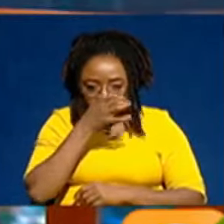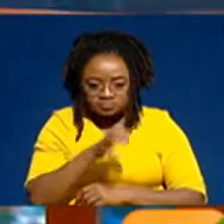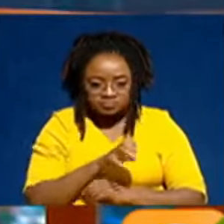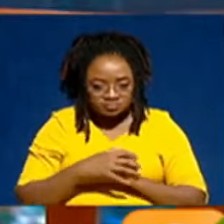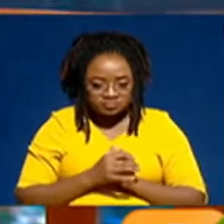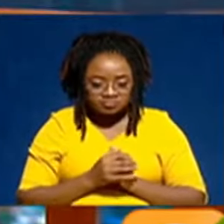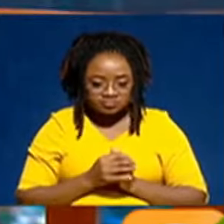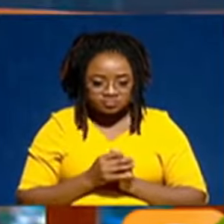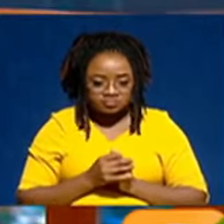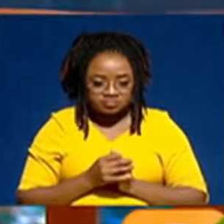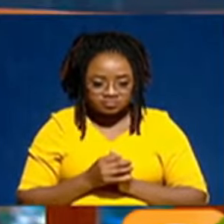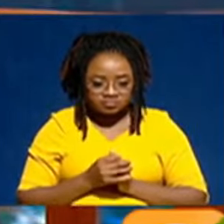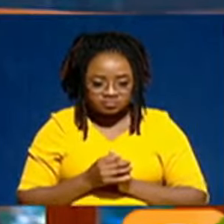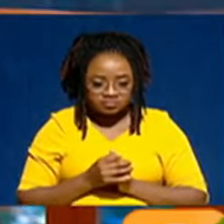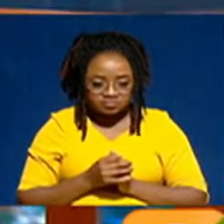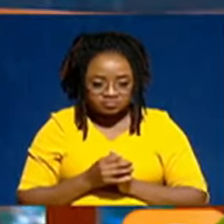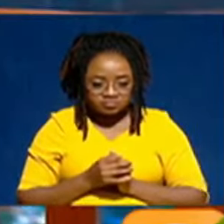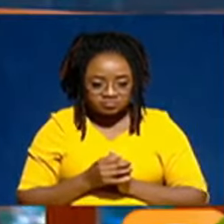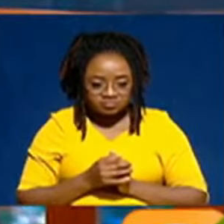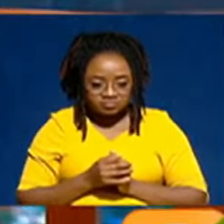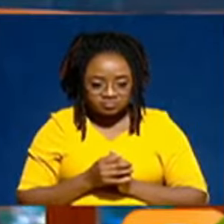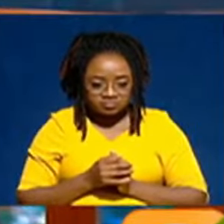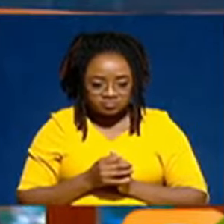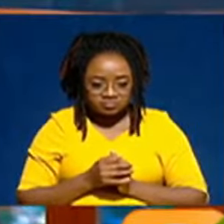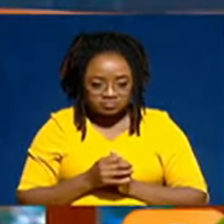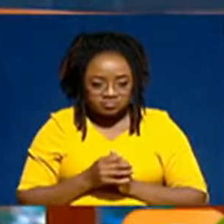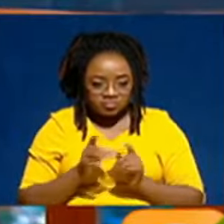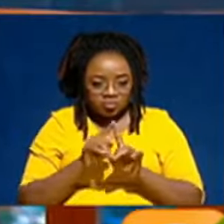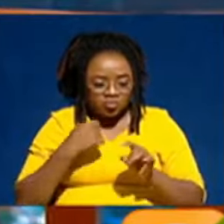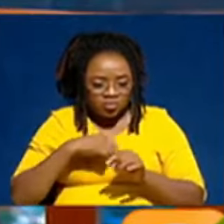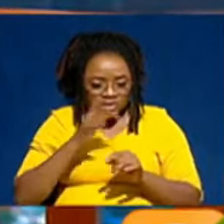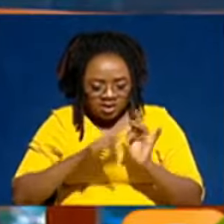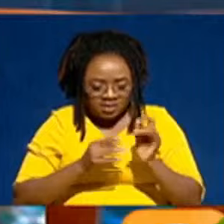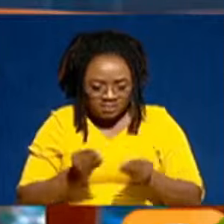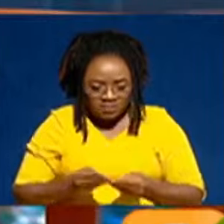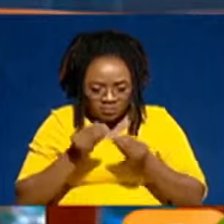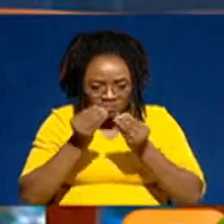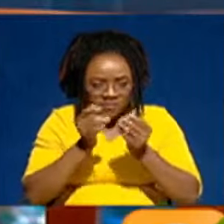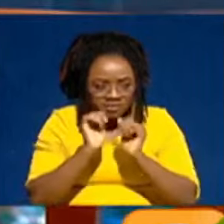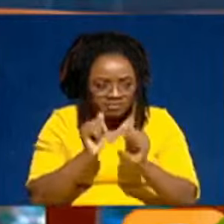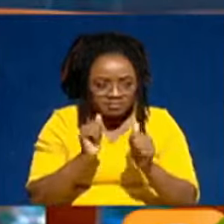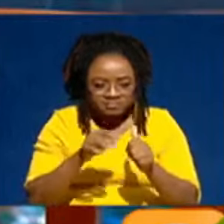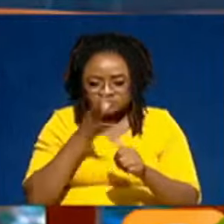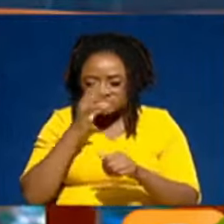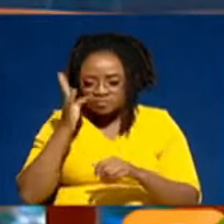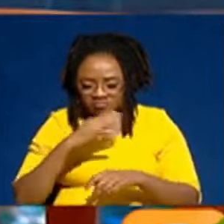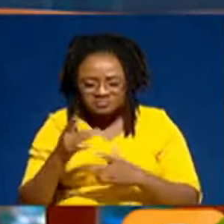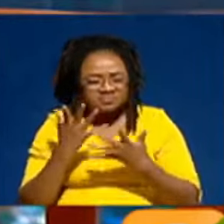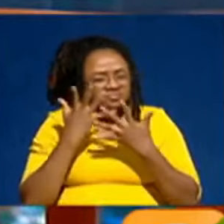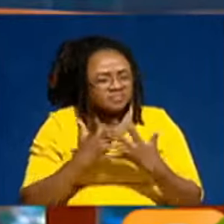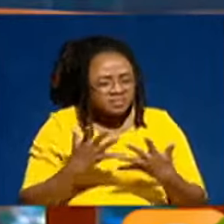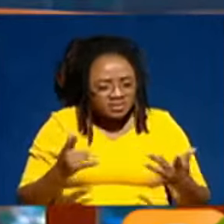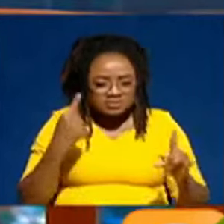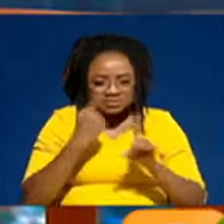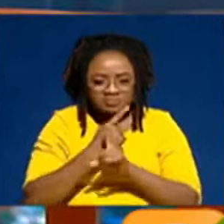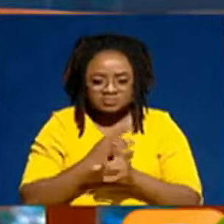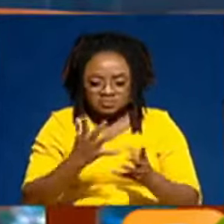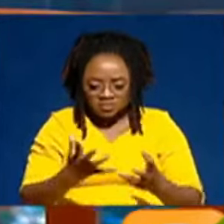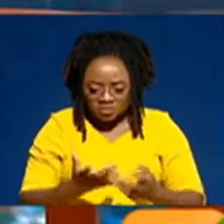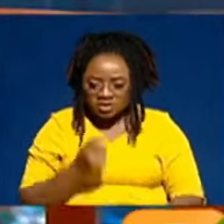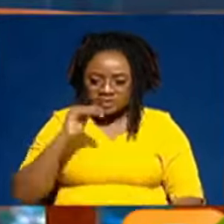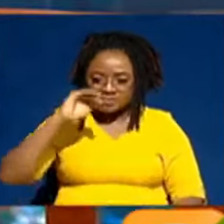We can't provide services, we can't provide proper roads, we can't, the things that are required to make a CBD function.